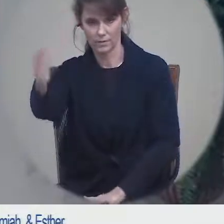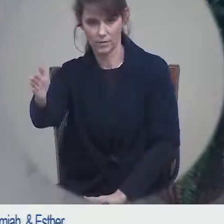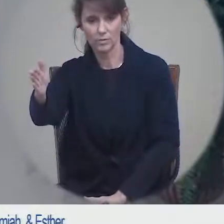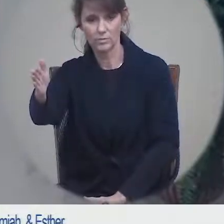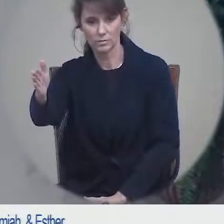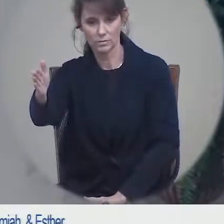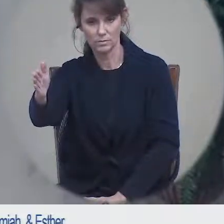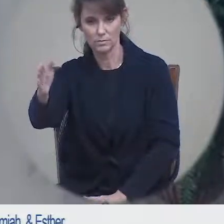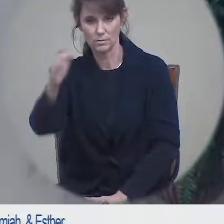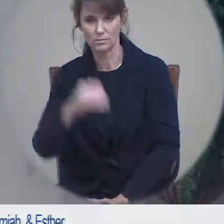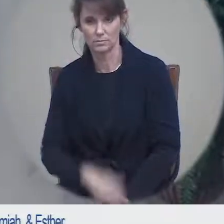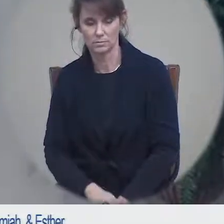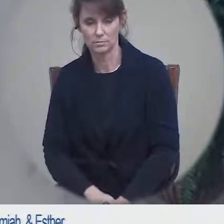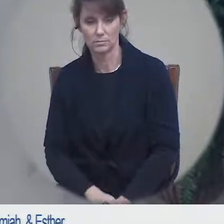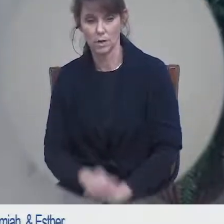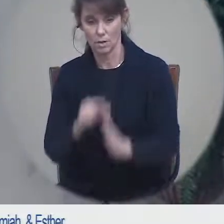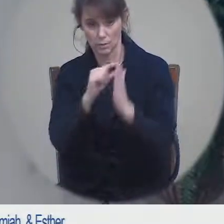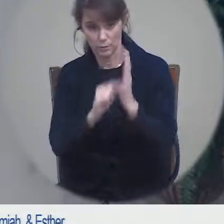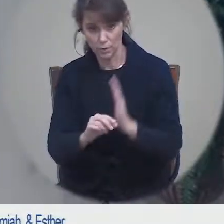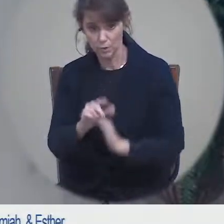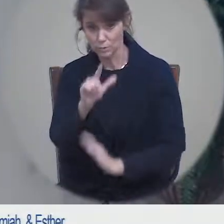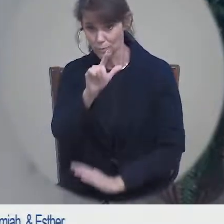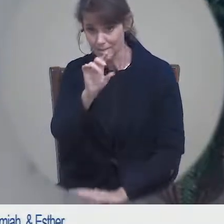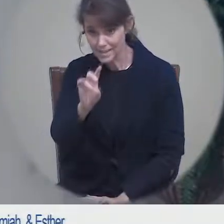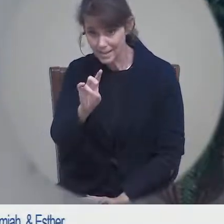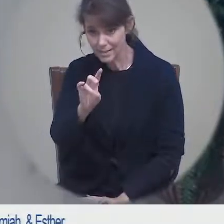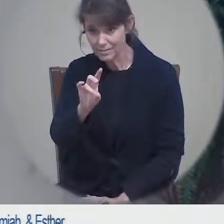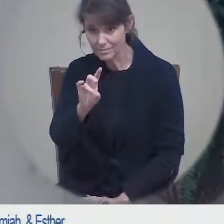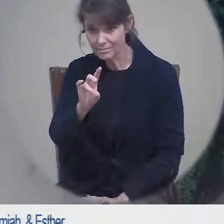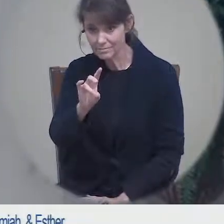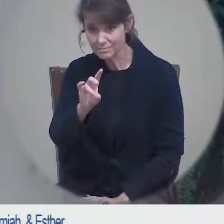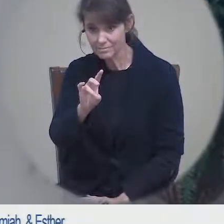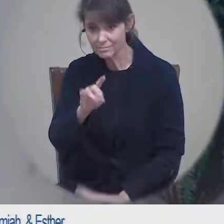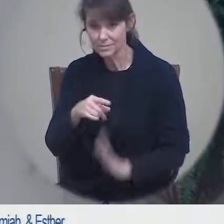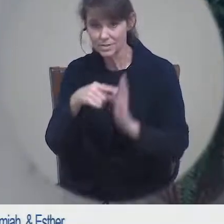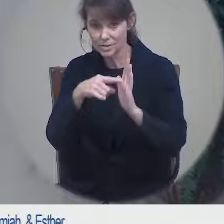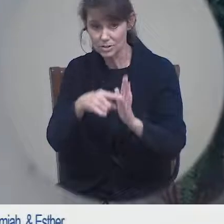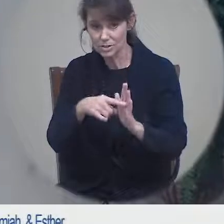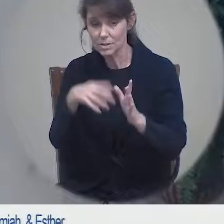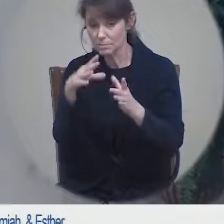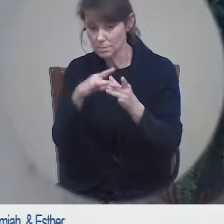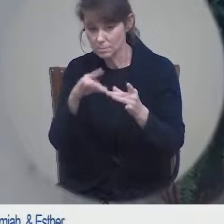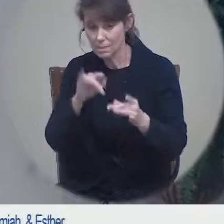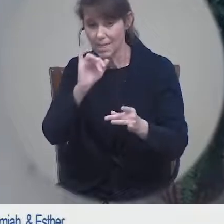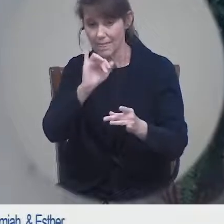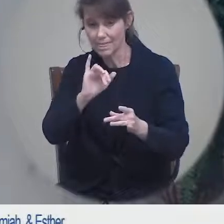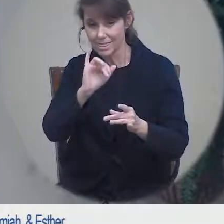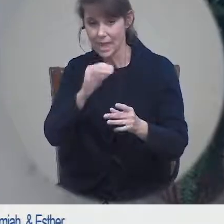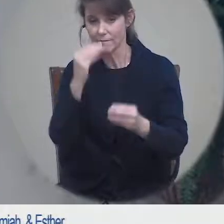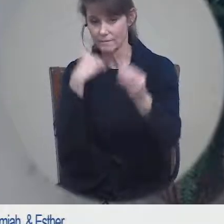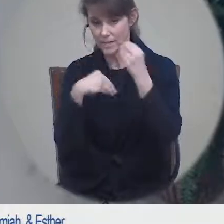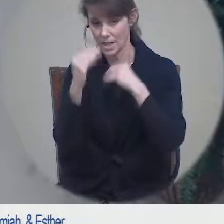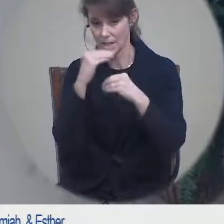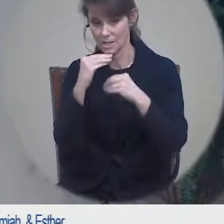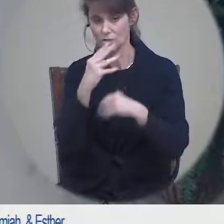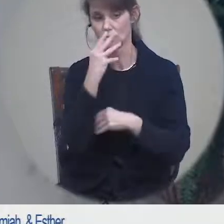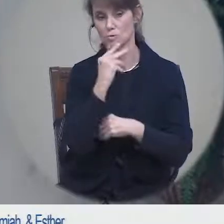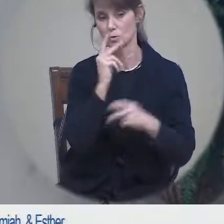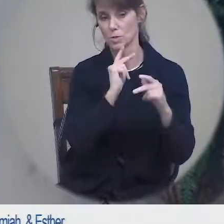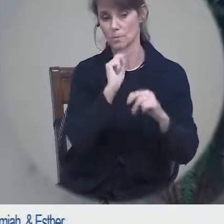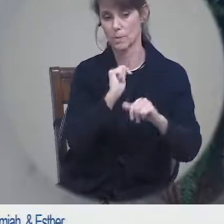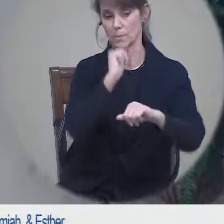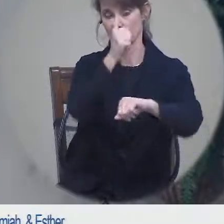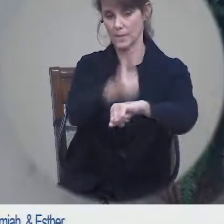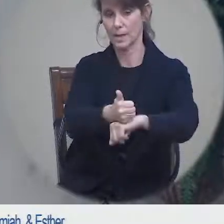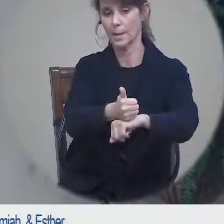Verse 27 indicates this is a feast that the Jews created to commemorate this event. This was not one of the 3 annual